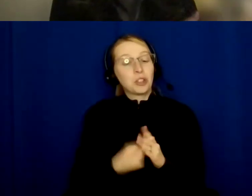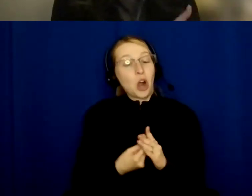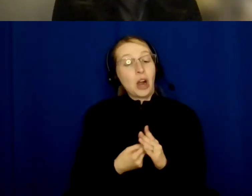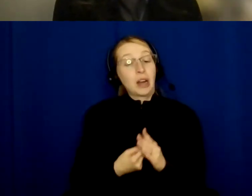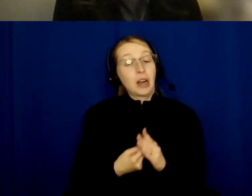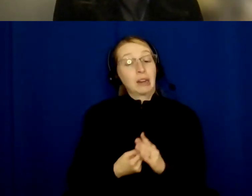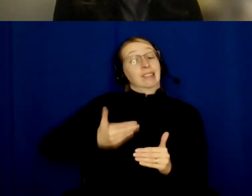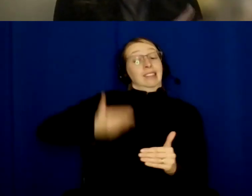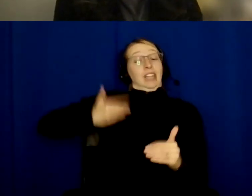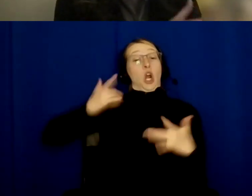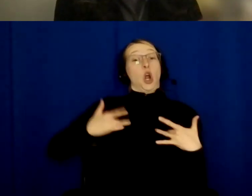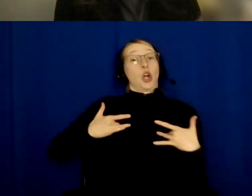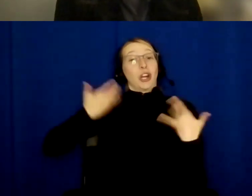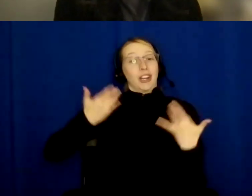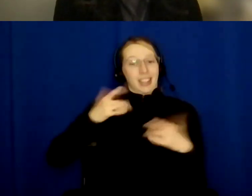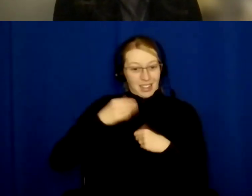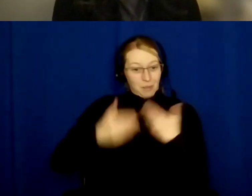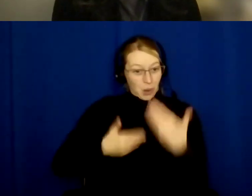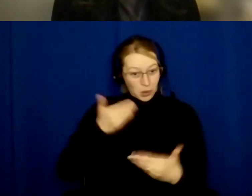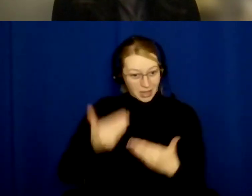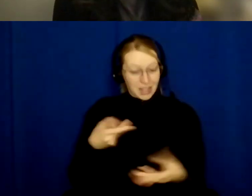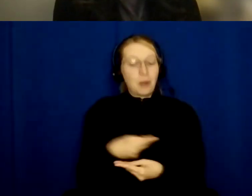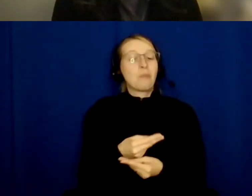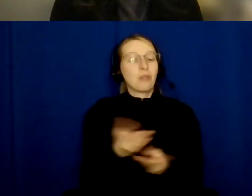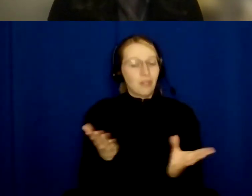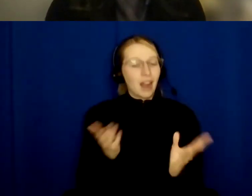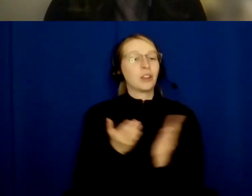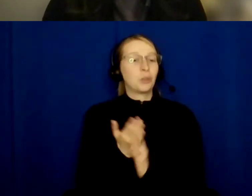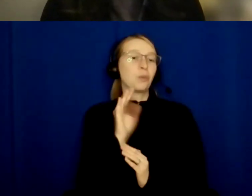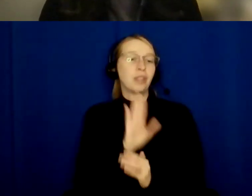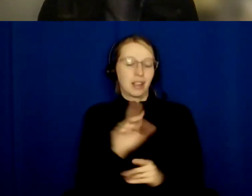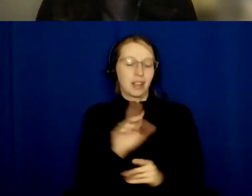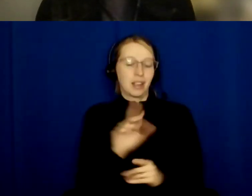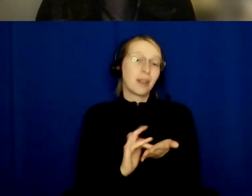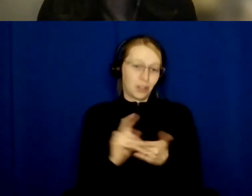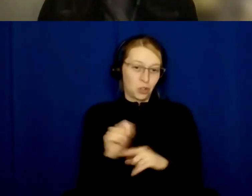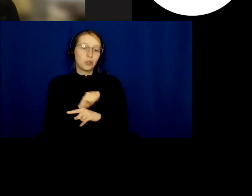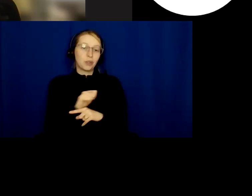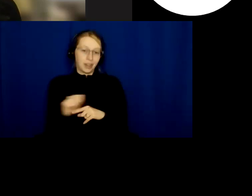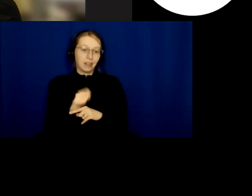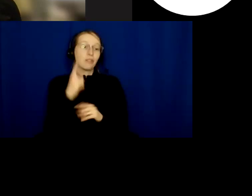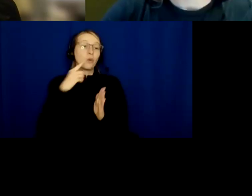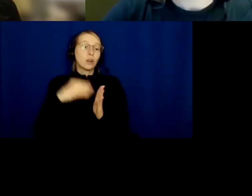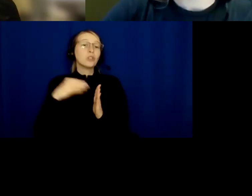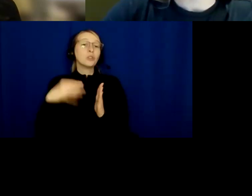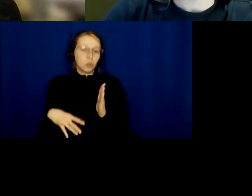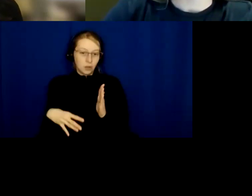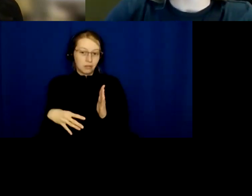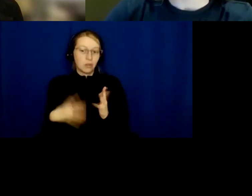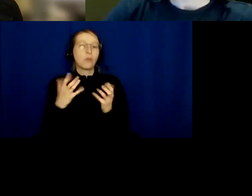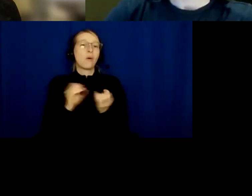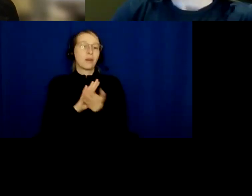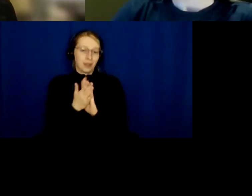some of this information as part of the training for some of the students that are working to become primary care